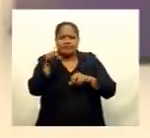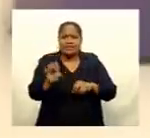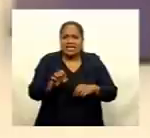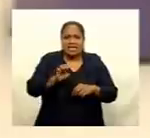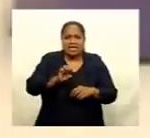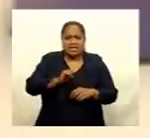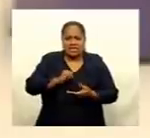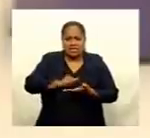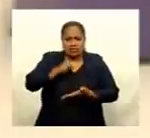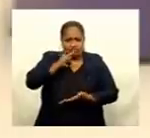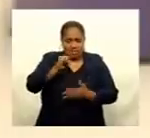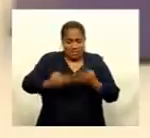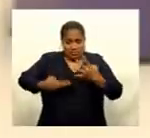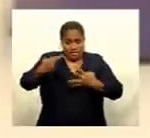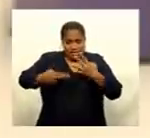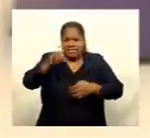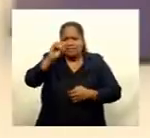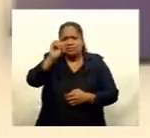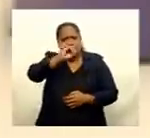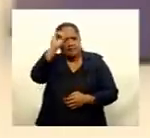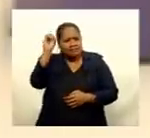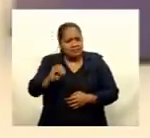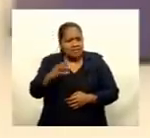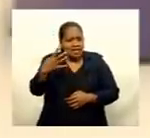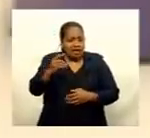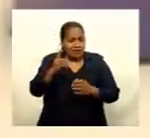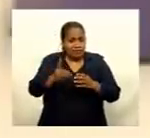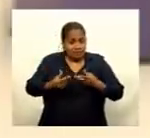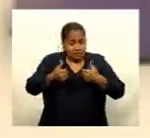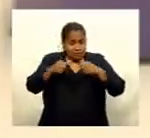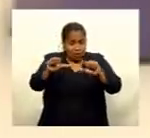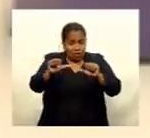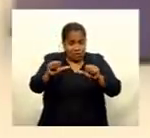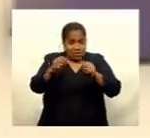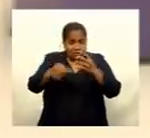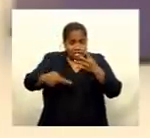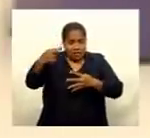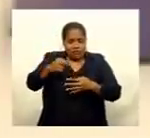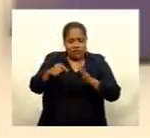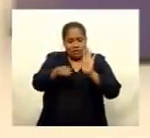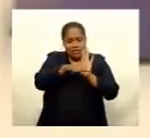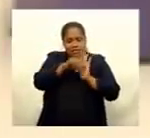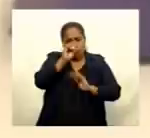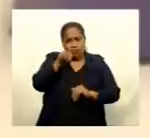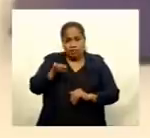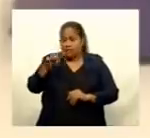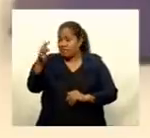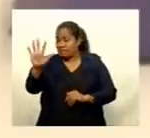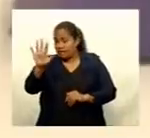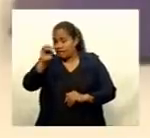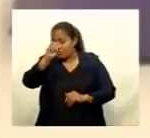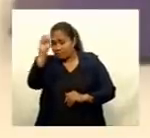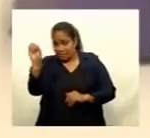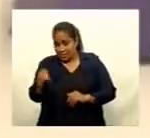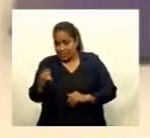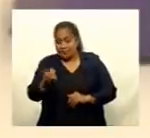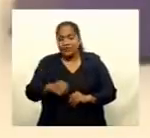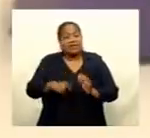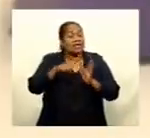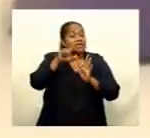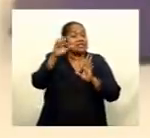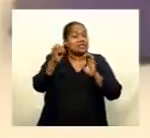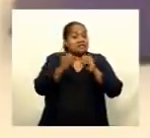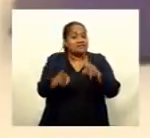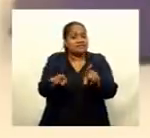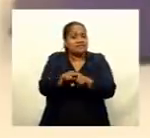at 0% and kept its deposit rate for banks at negative 0.5%. The ECB also